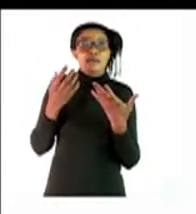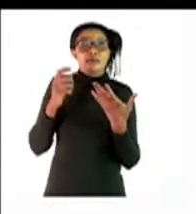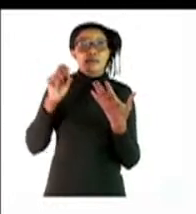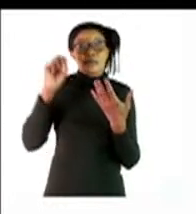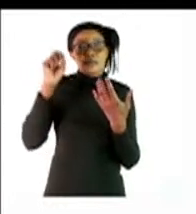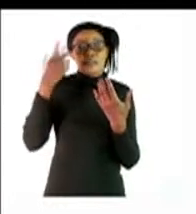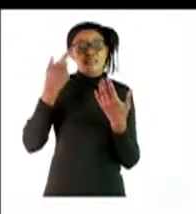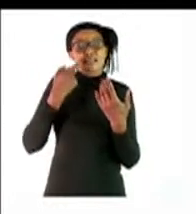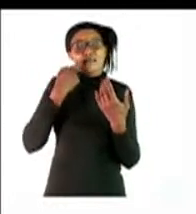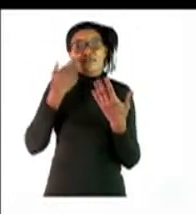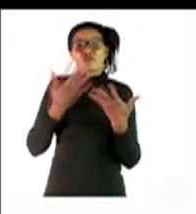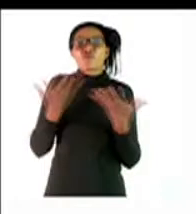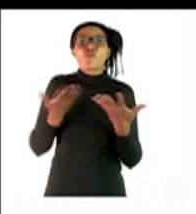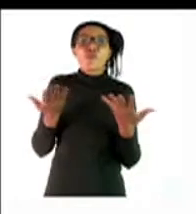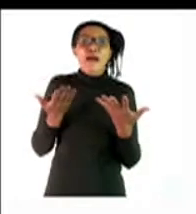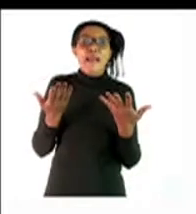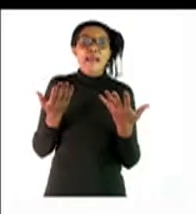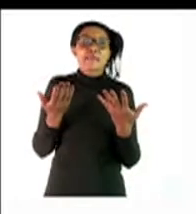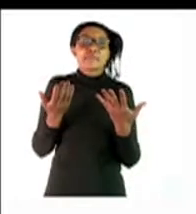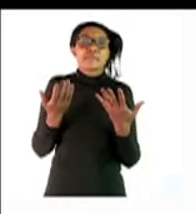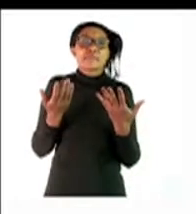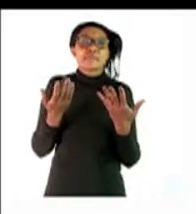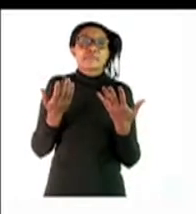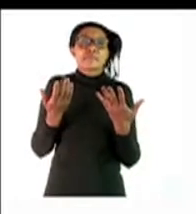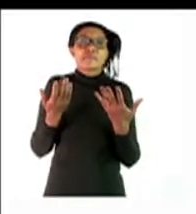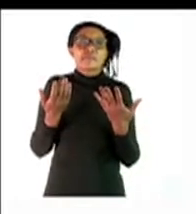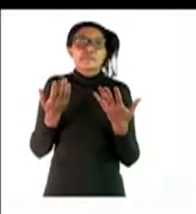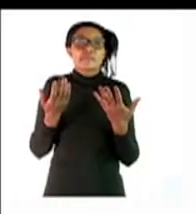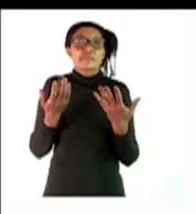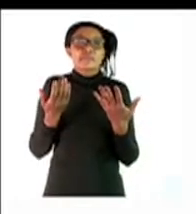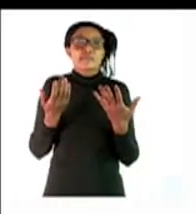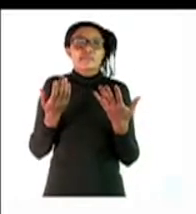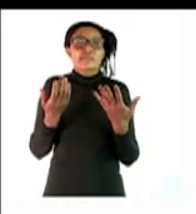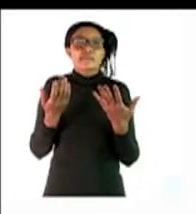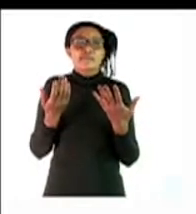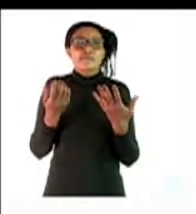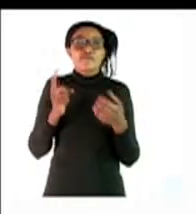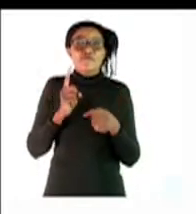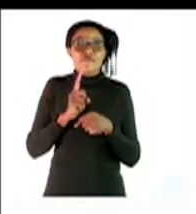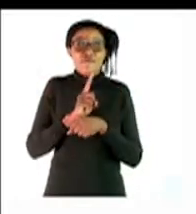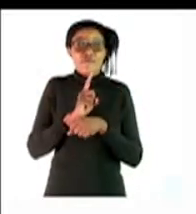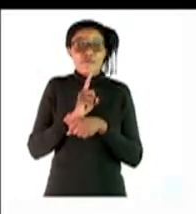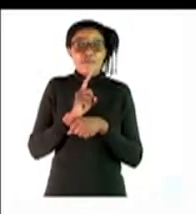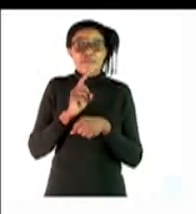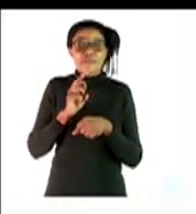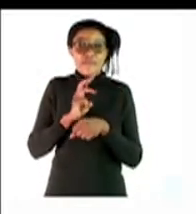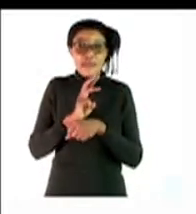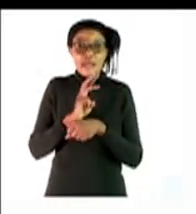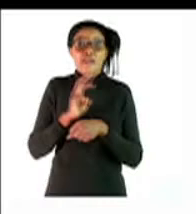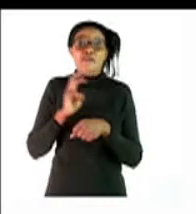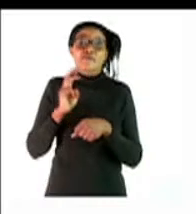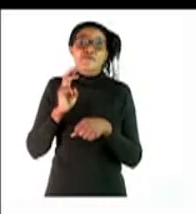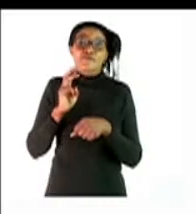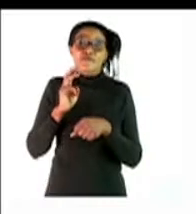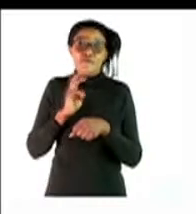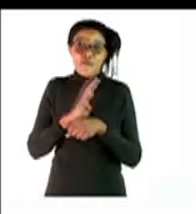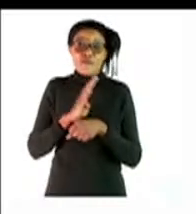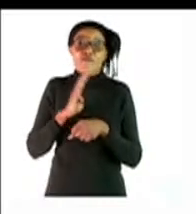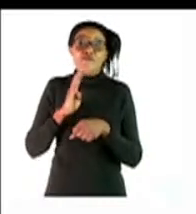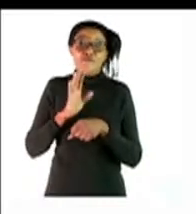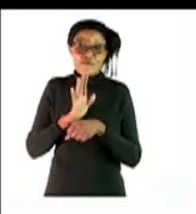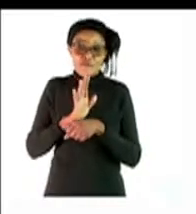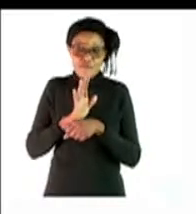the starfish situated? First, second, third,